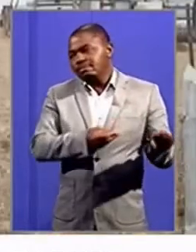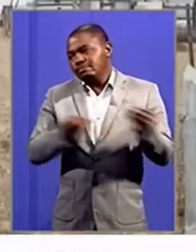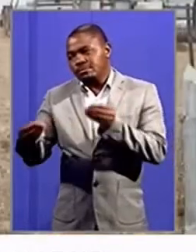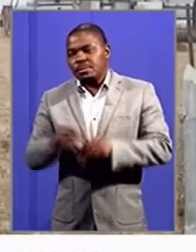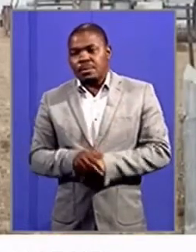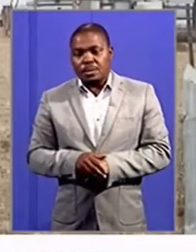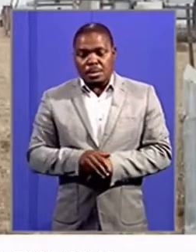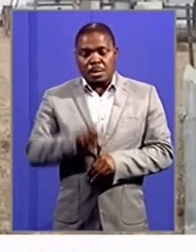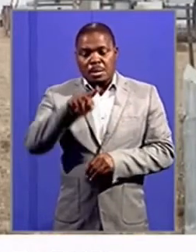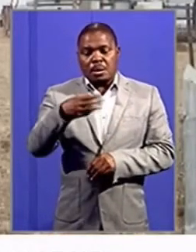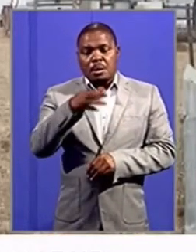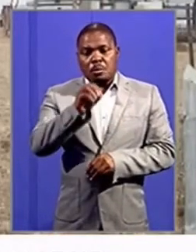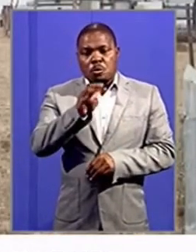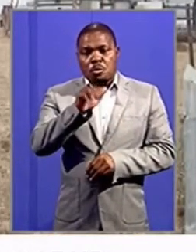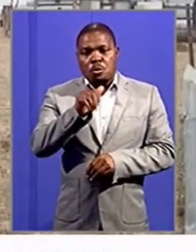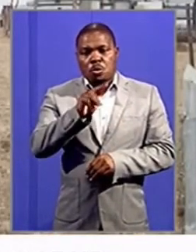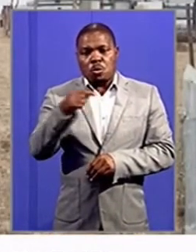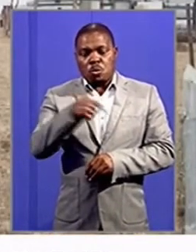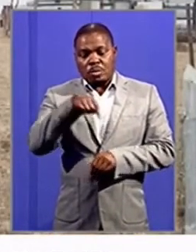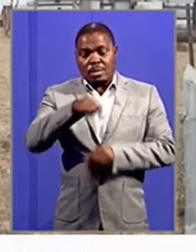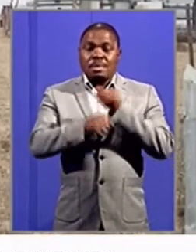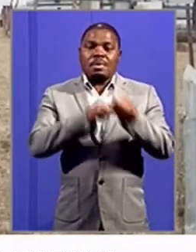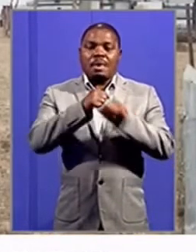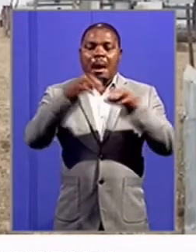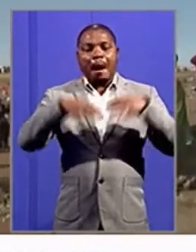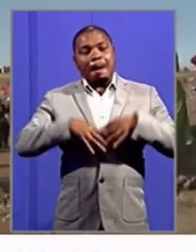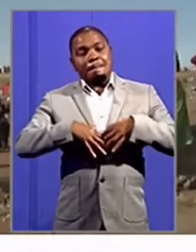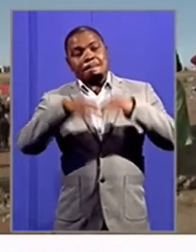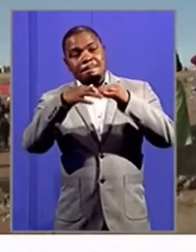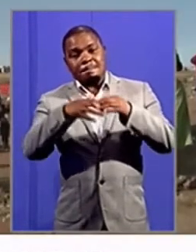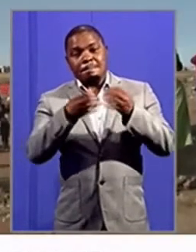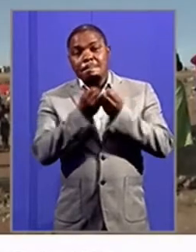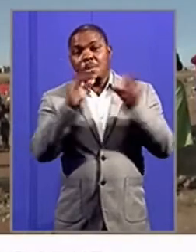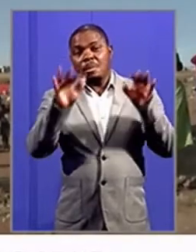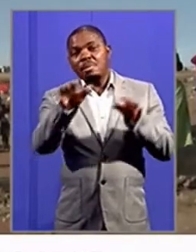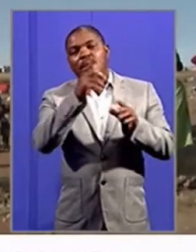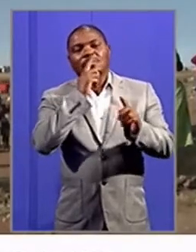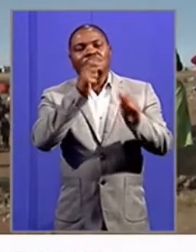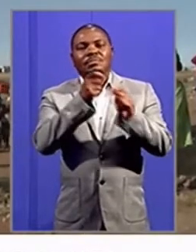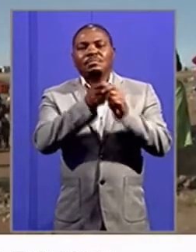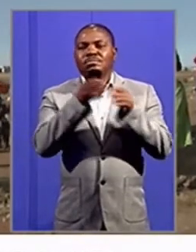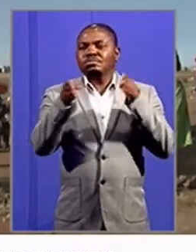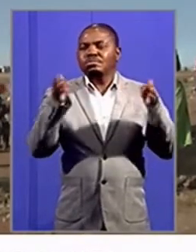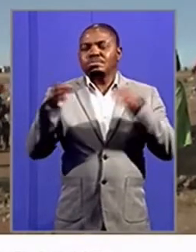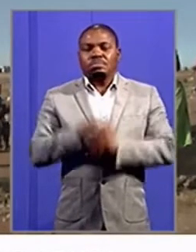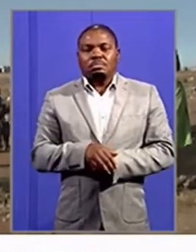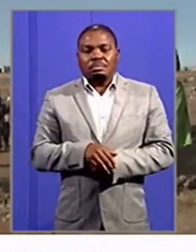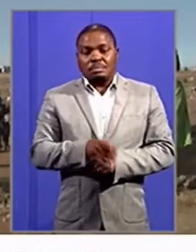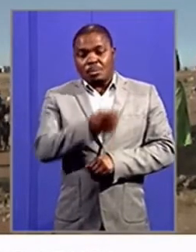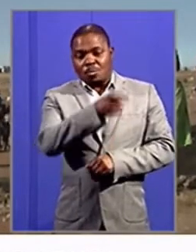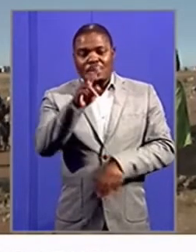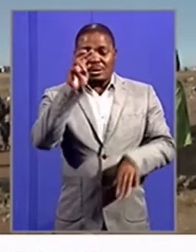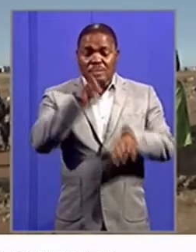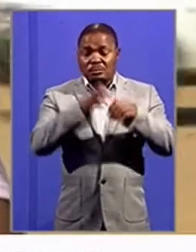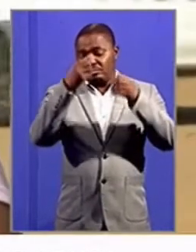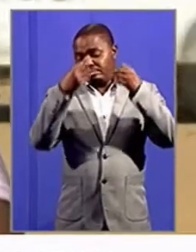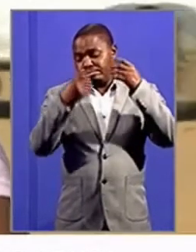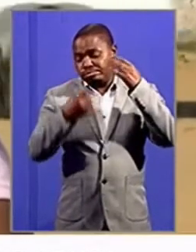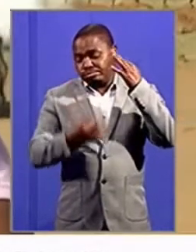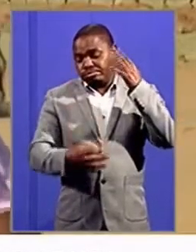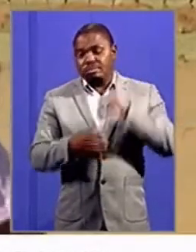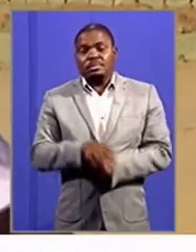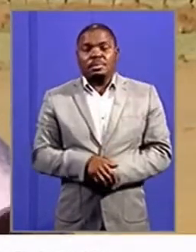Phomolong e tlhamile monongwaga ka Mopitlwe mme badudi ba nna mo megwafatsheng. Ditlhoko tsa bone ke tse dintsi.